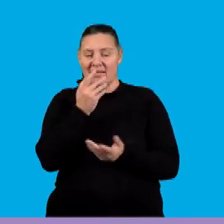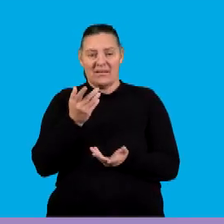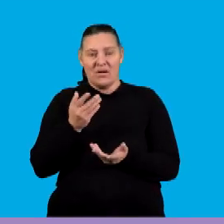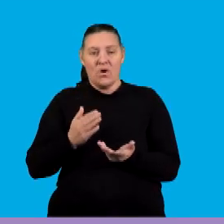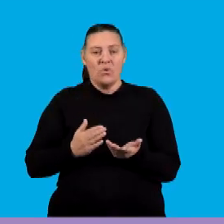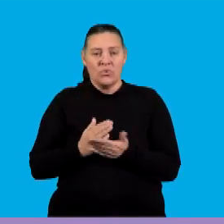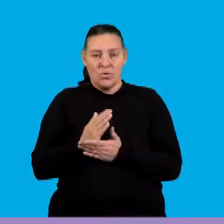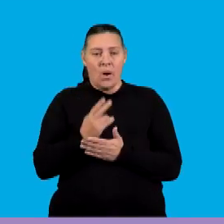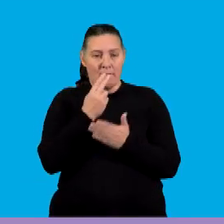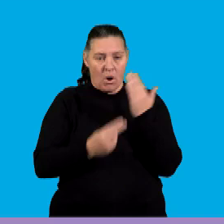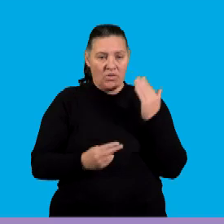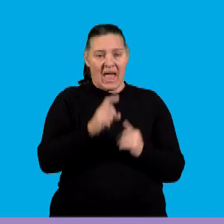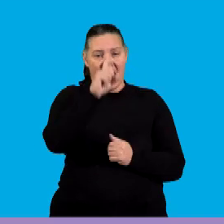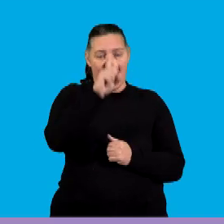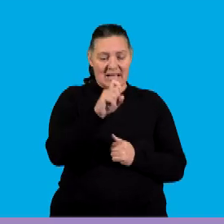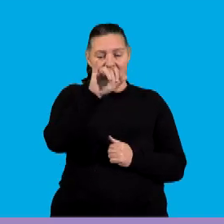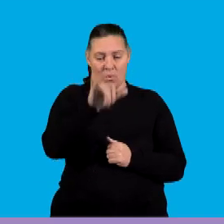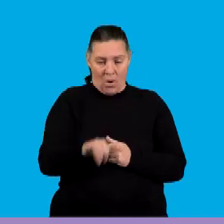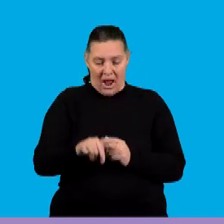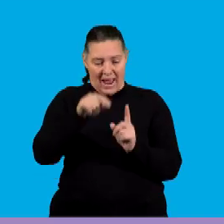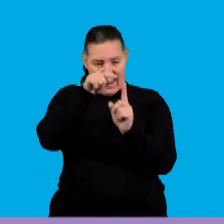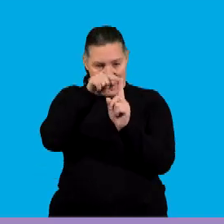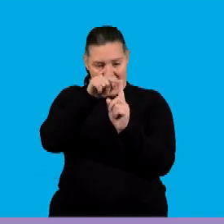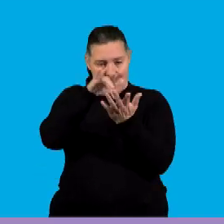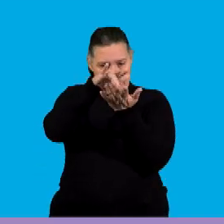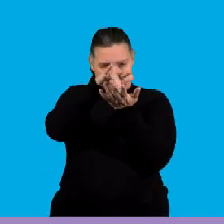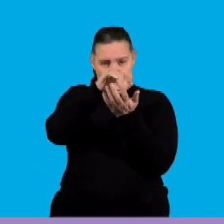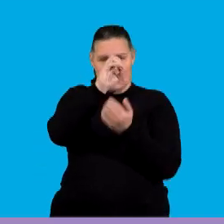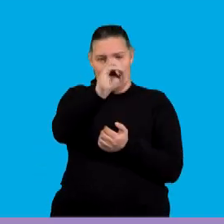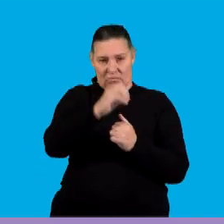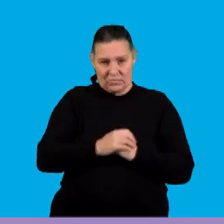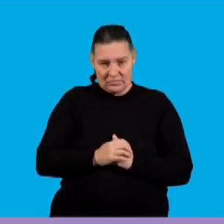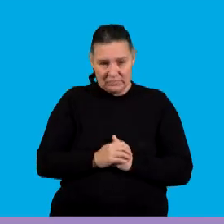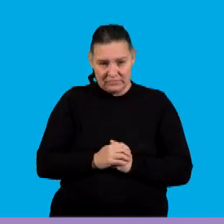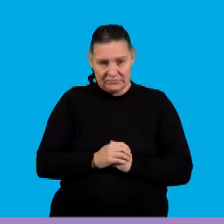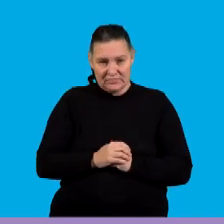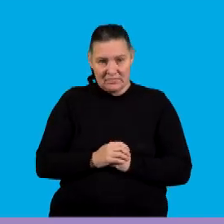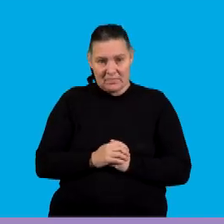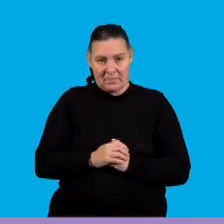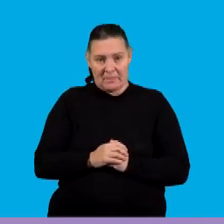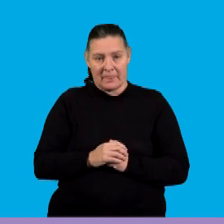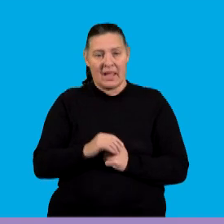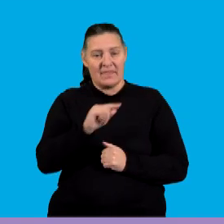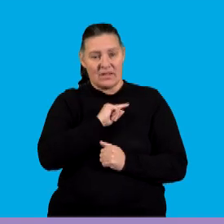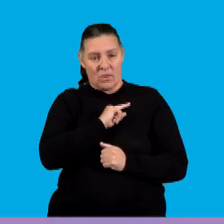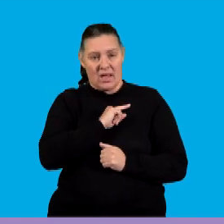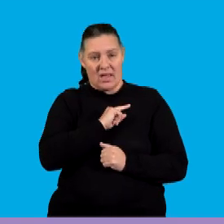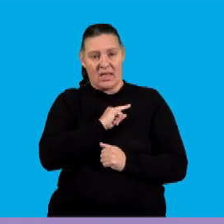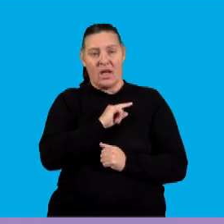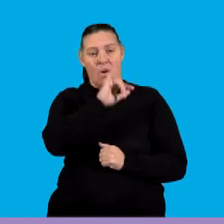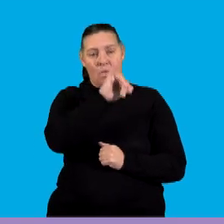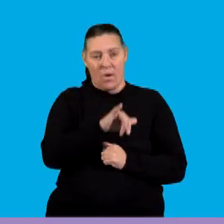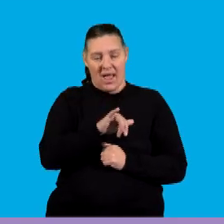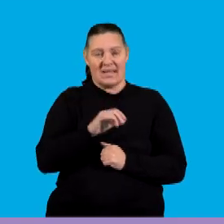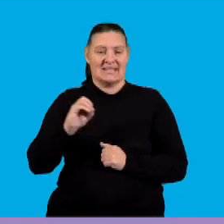passing both the x-intercept and the y-intercept at 0, which makes sense why the y-intercept is a